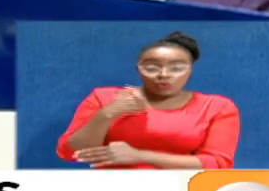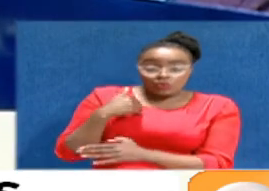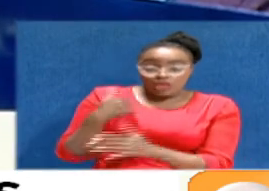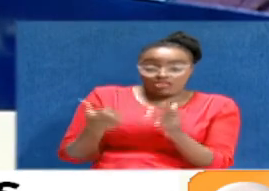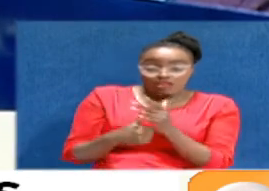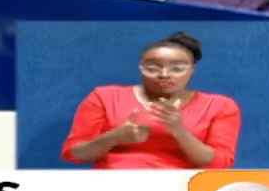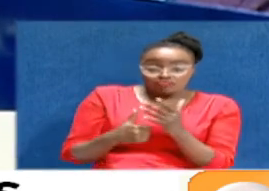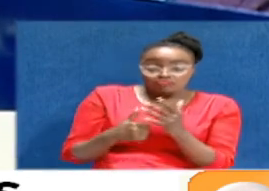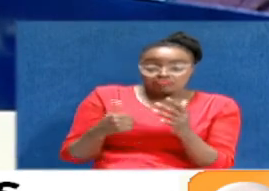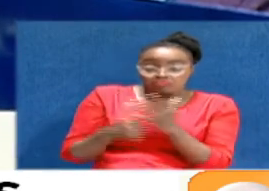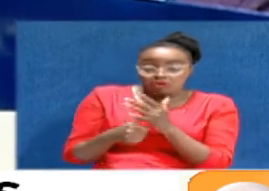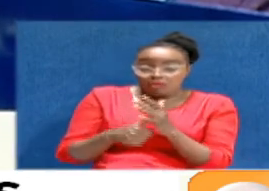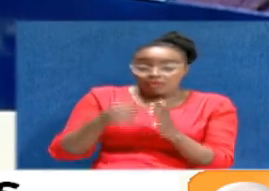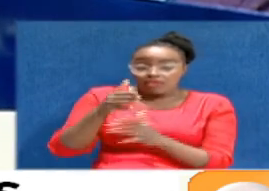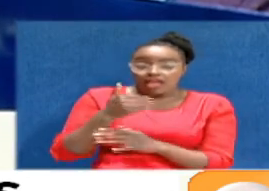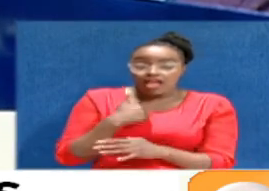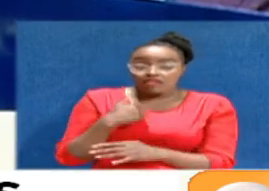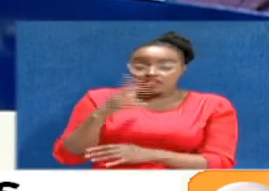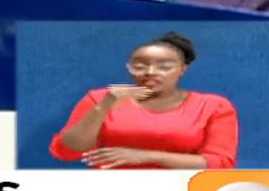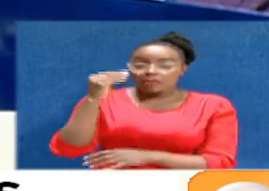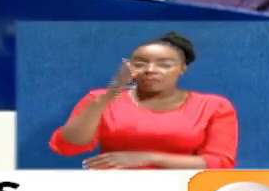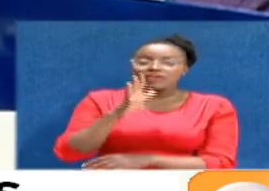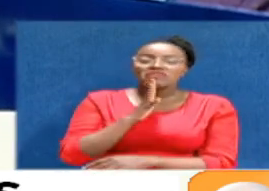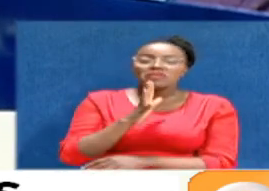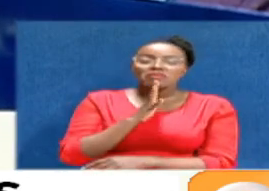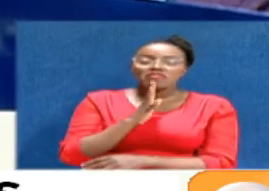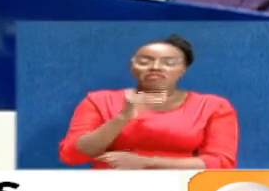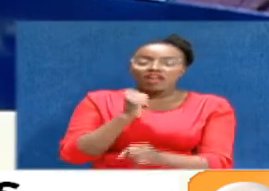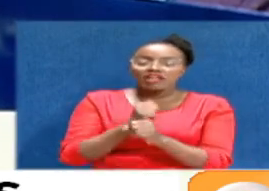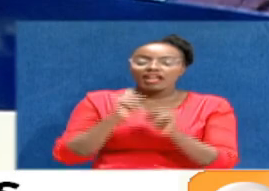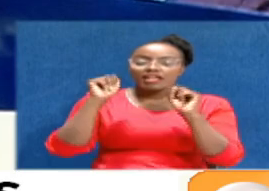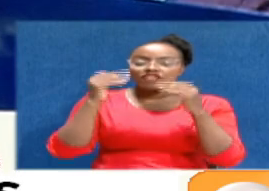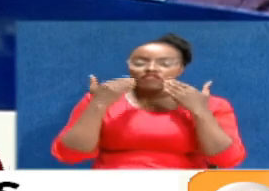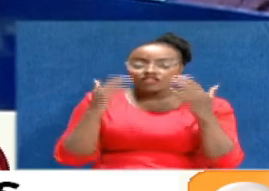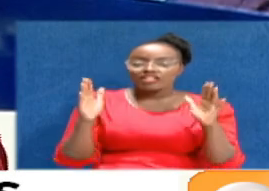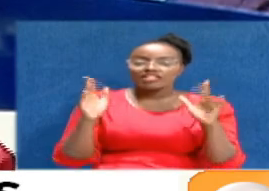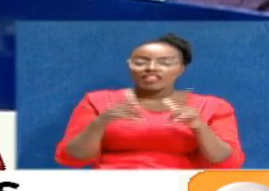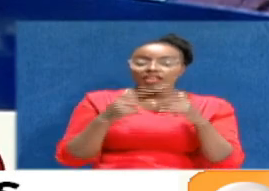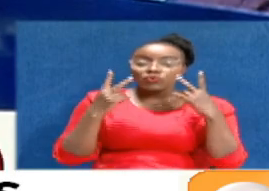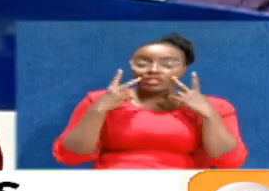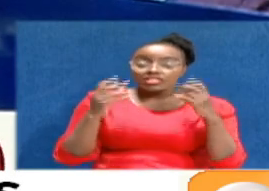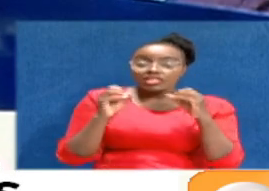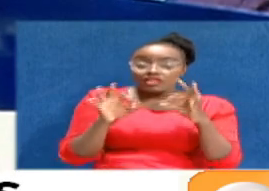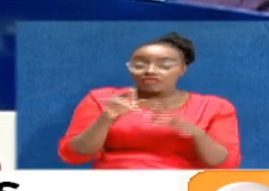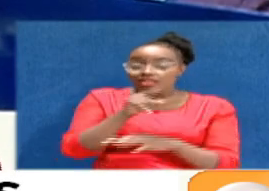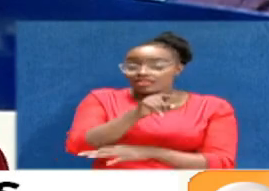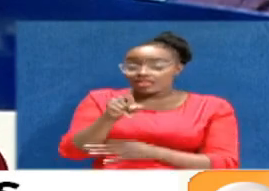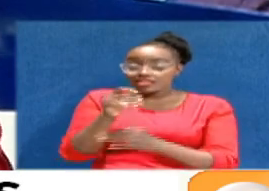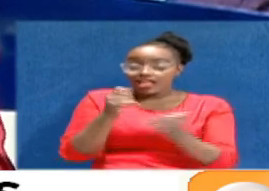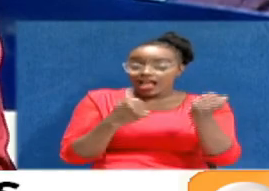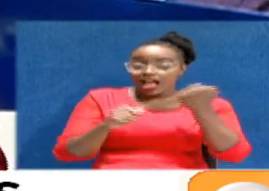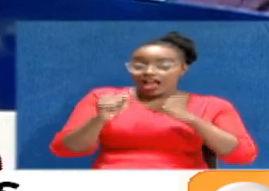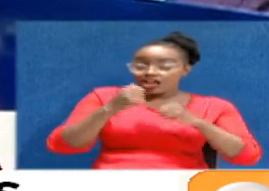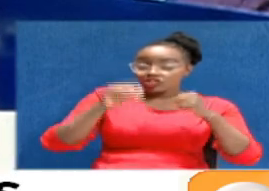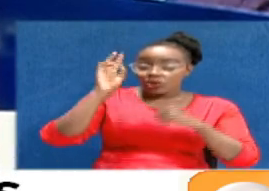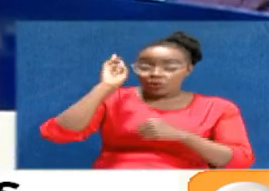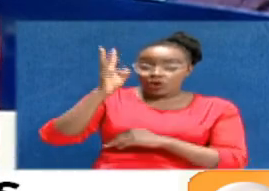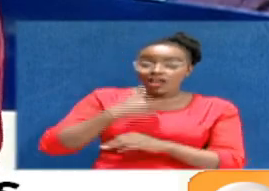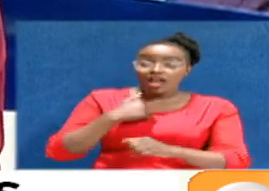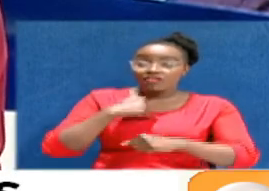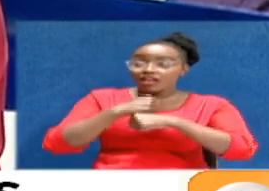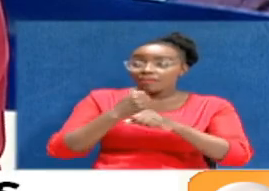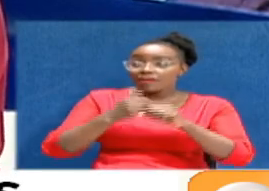meets the road, as it were, that all these beautiful speeches are done now. Let's see whether those baby steps are actually